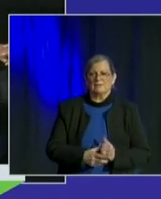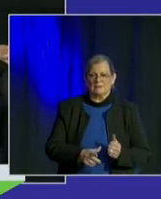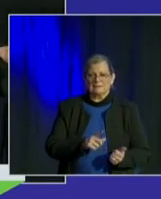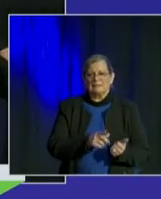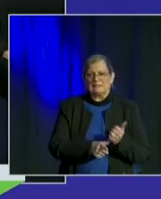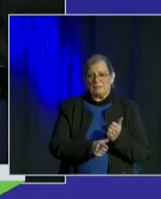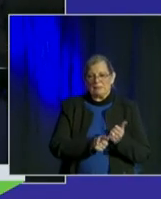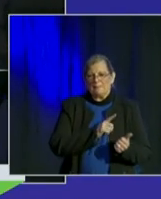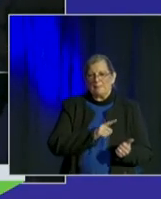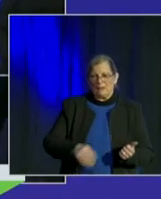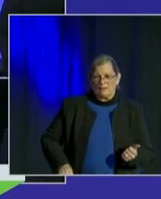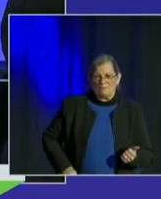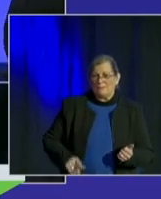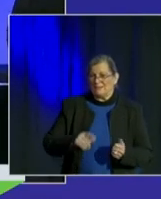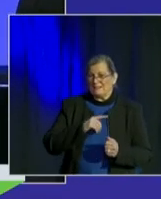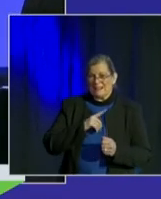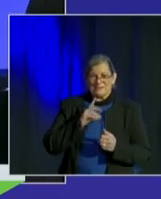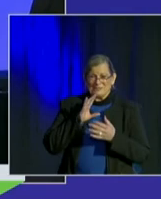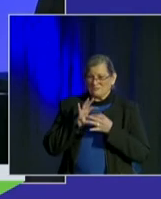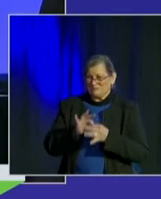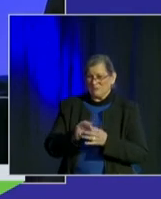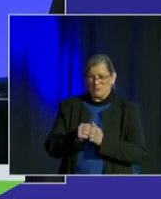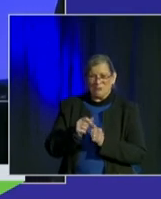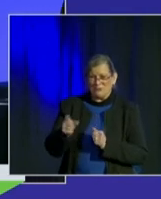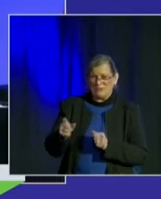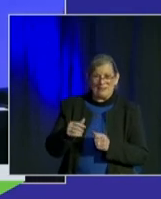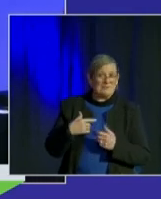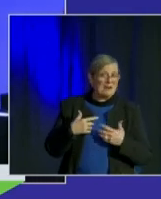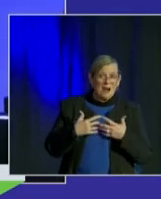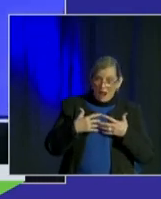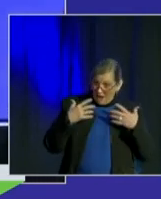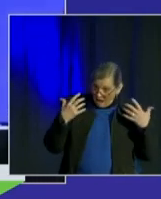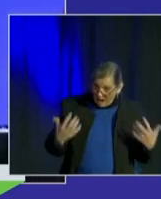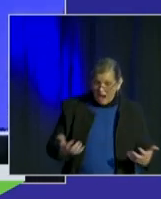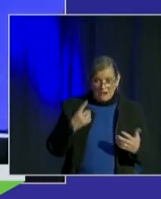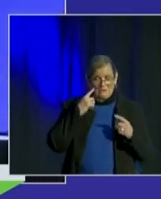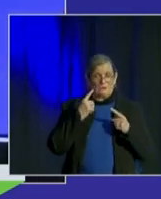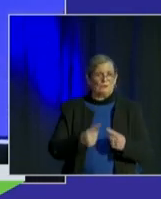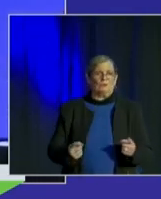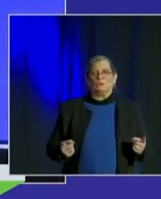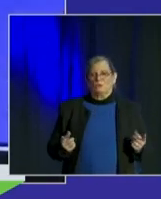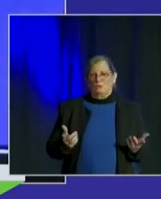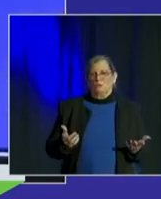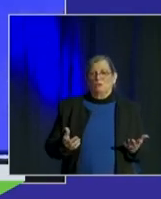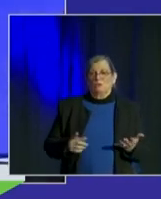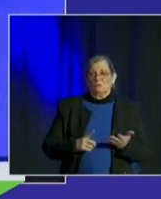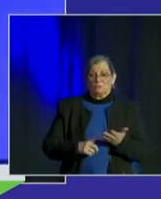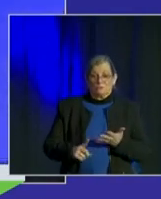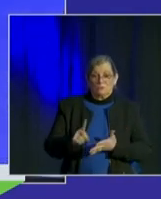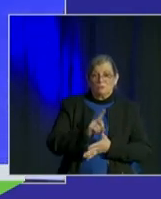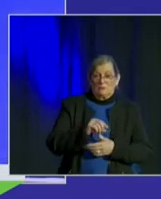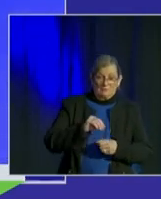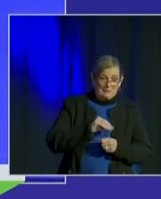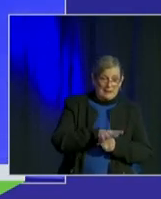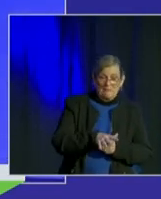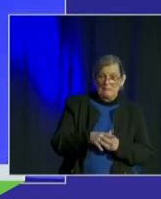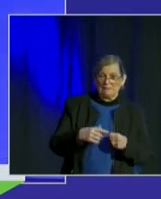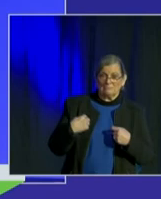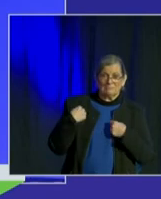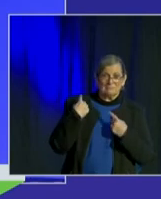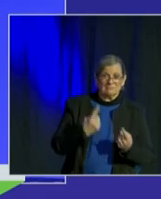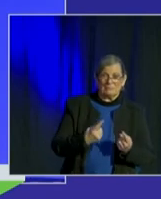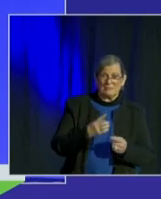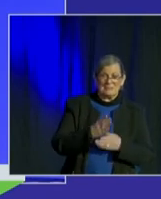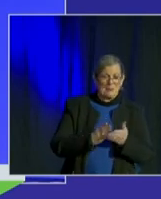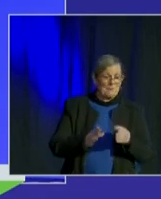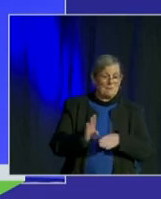these resources. For current businesses, throughout the pandemic, we wanted to make sure that those businesses that had to close or were restricted,